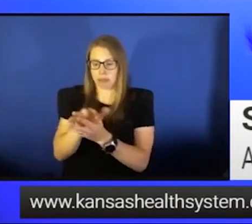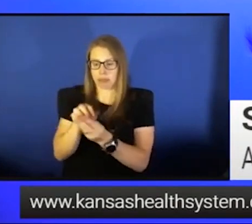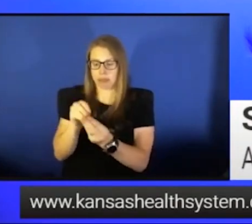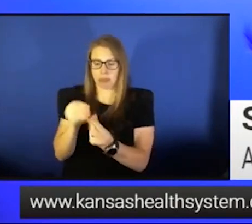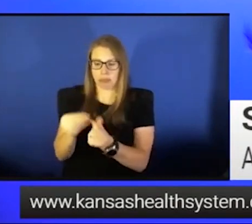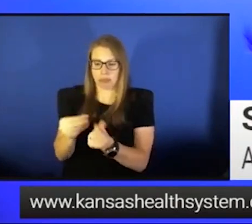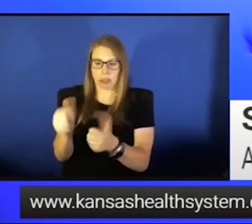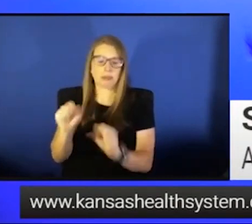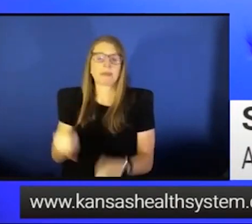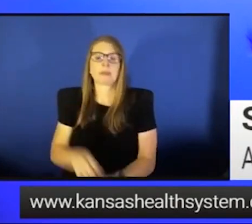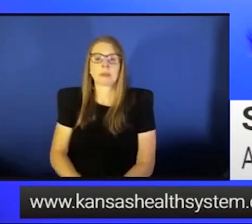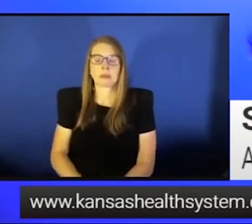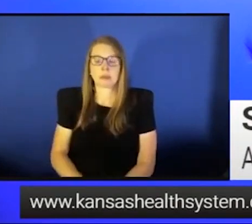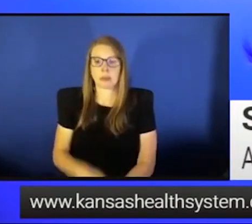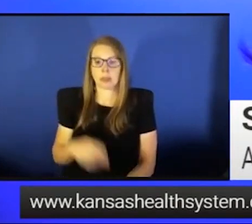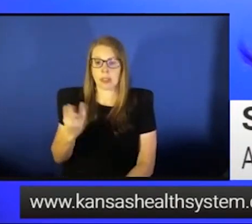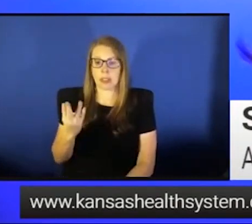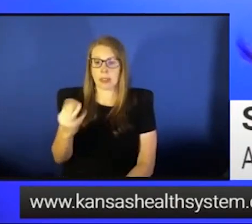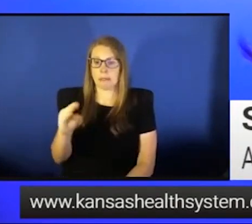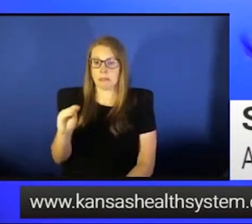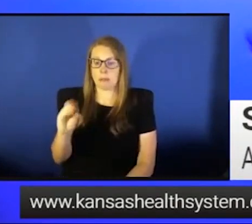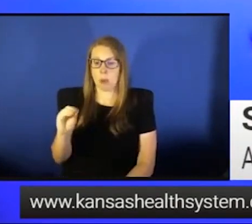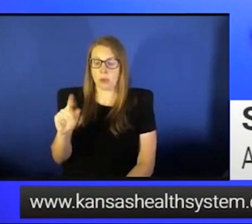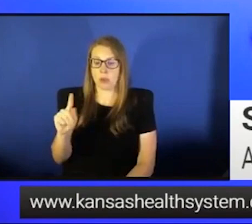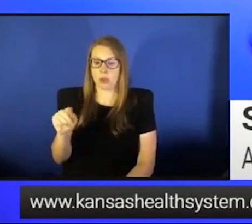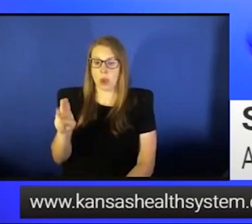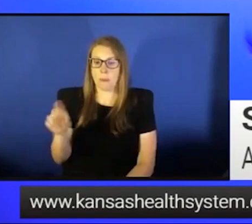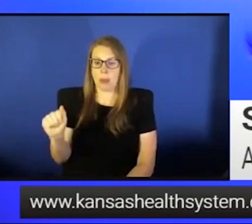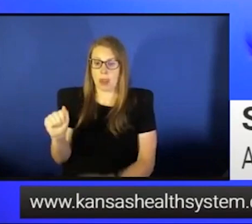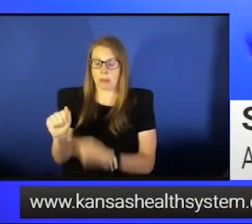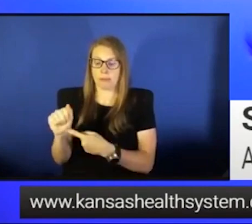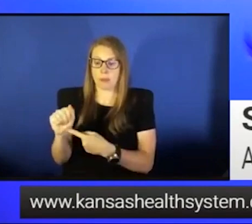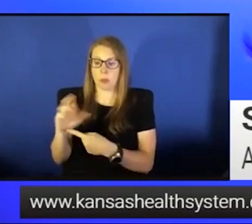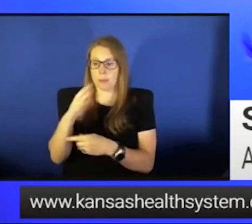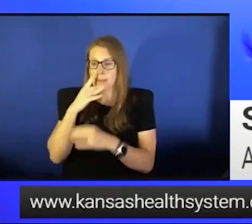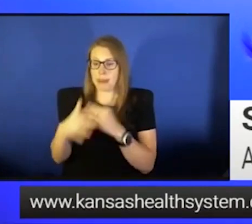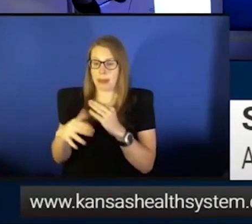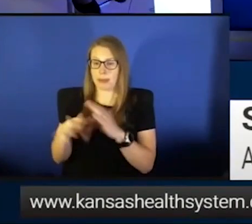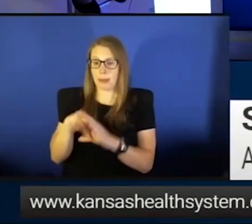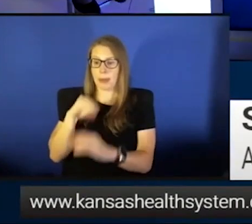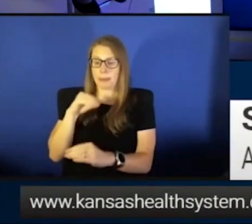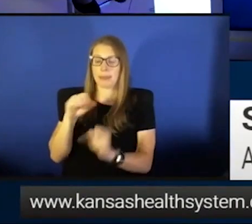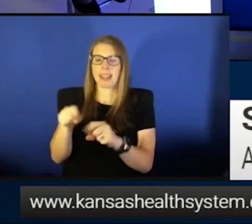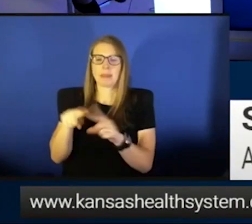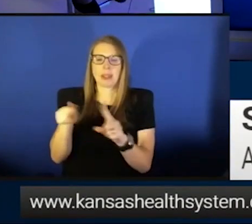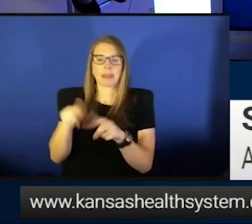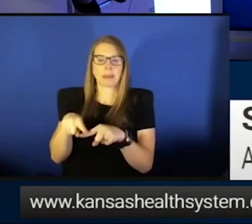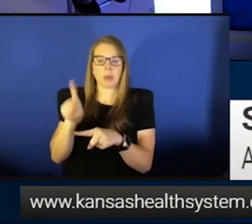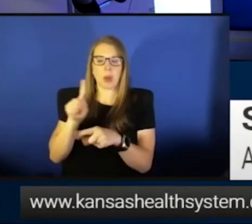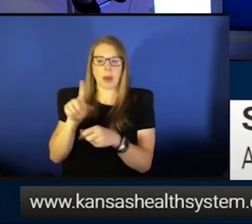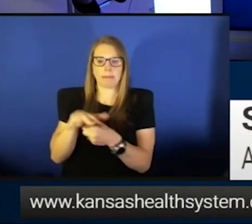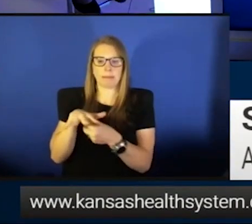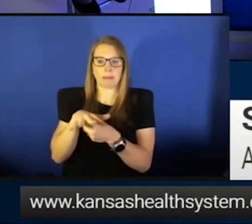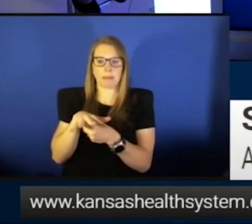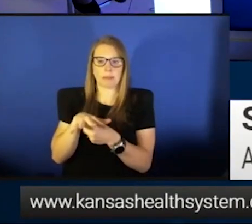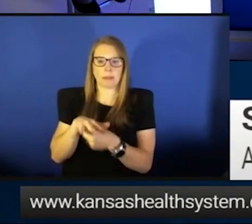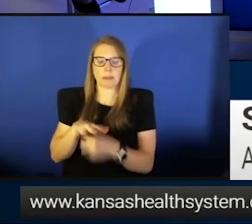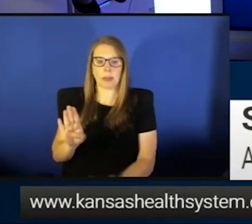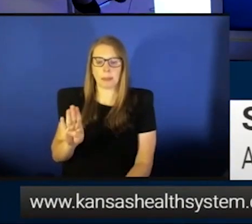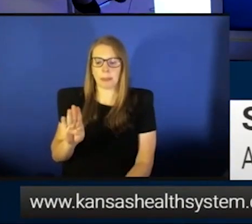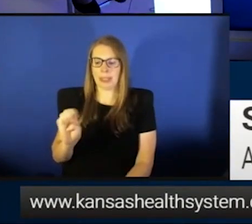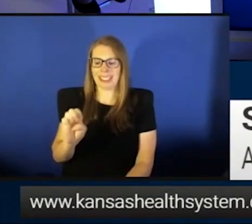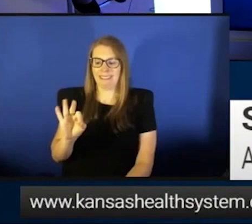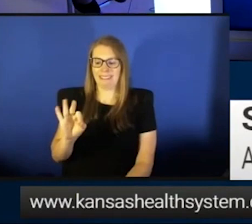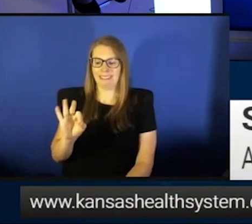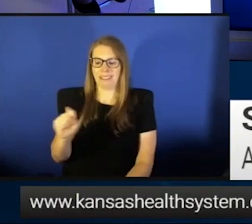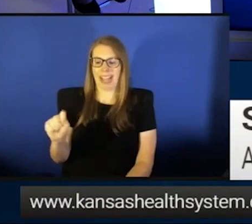the hematoma or the blood can be evacuated. It kind of depends on the location. And she wants to know also, does the BFAST apply